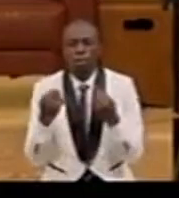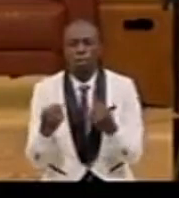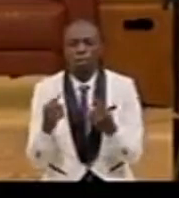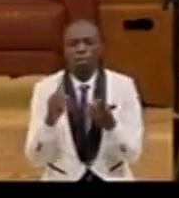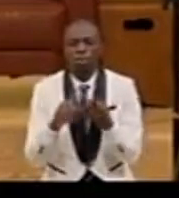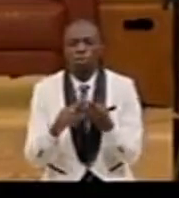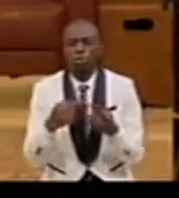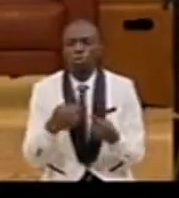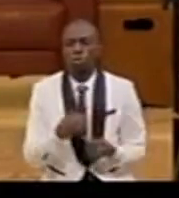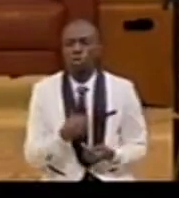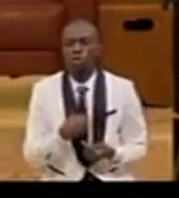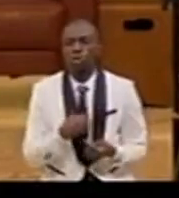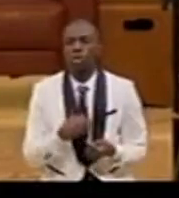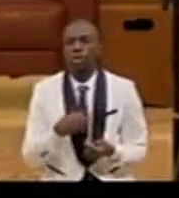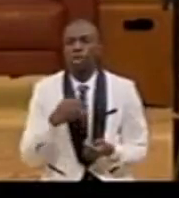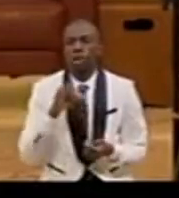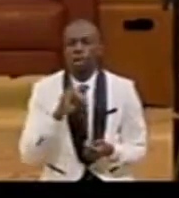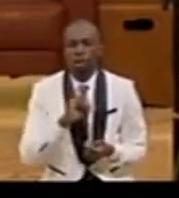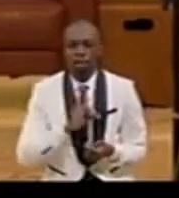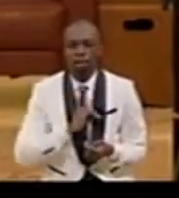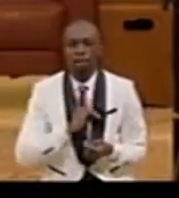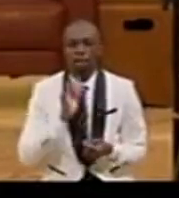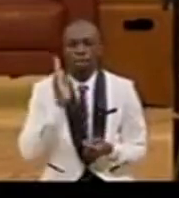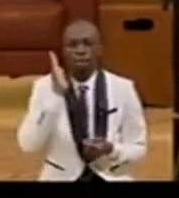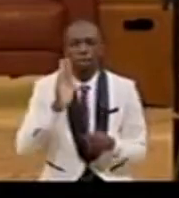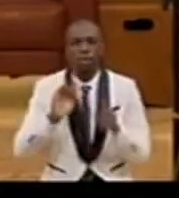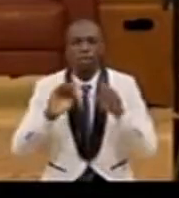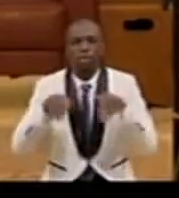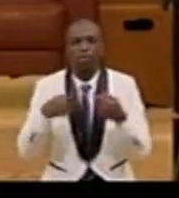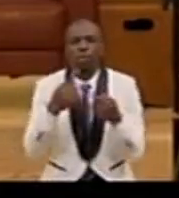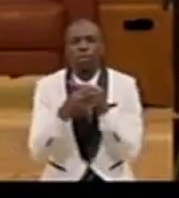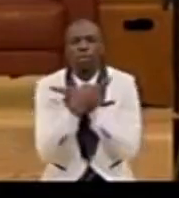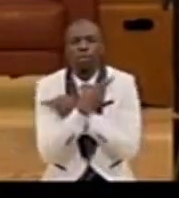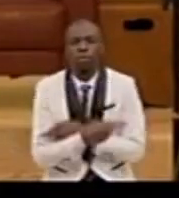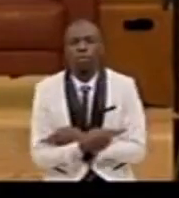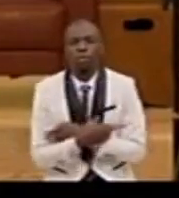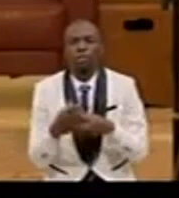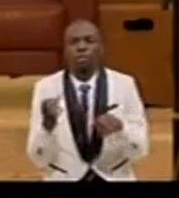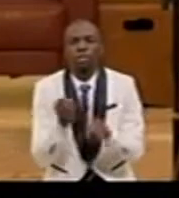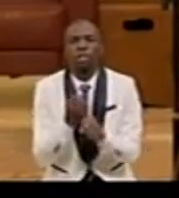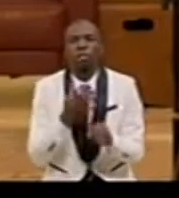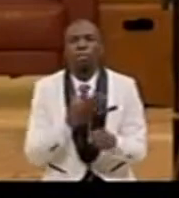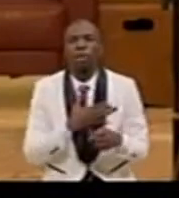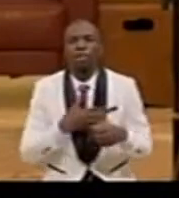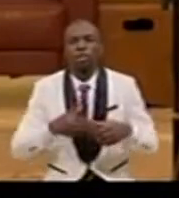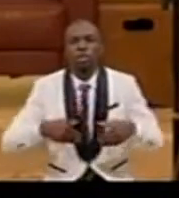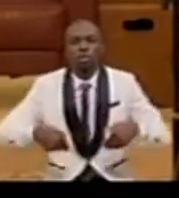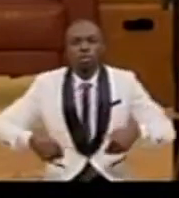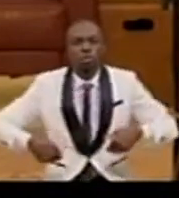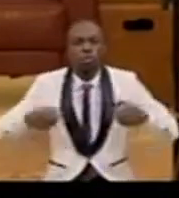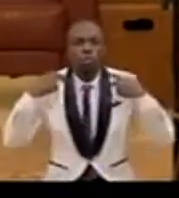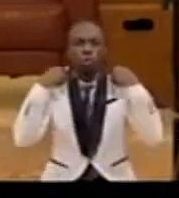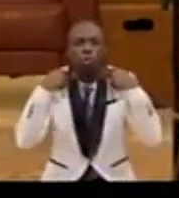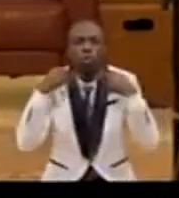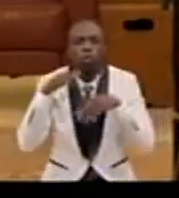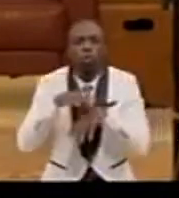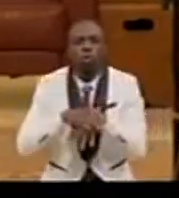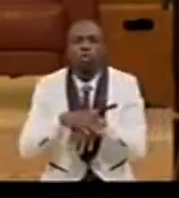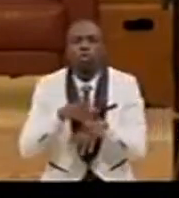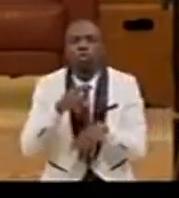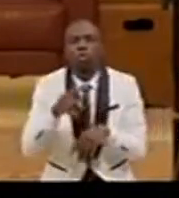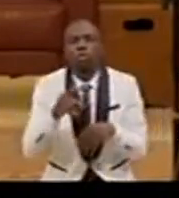I will give you rest. Take my yoke upon you. Hear me and be